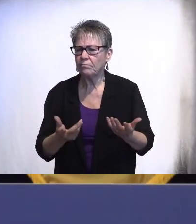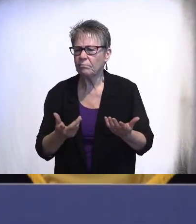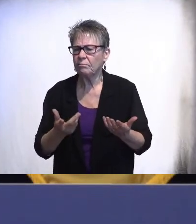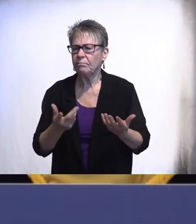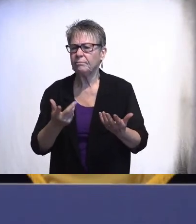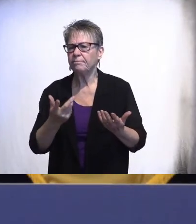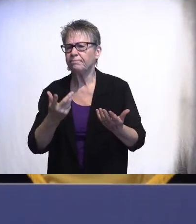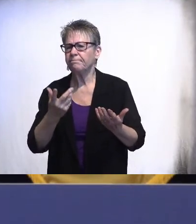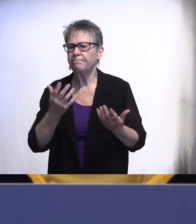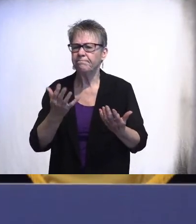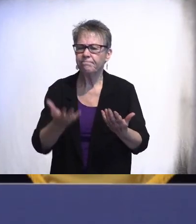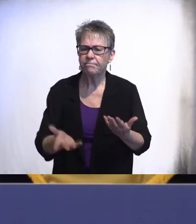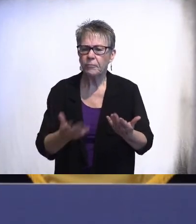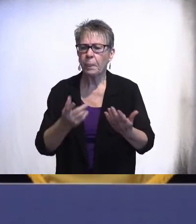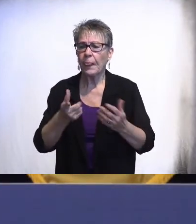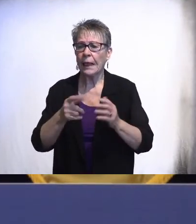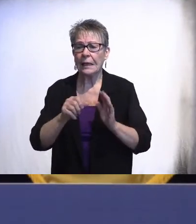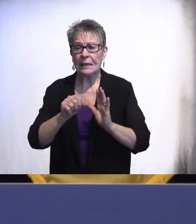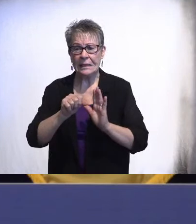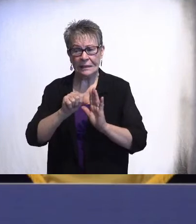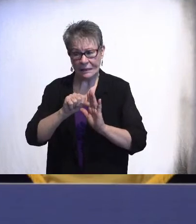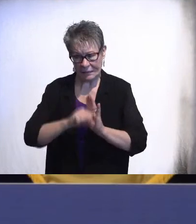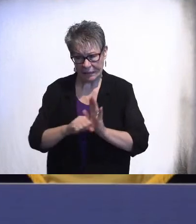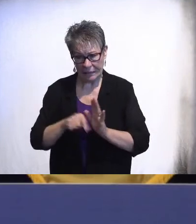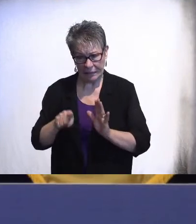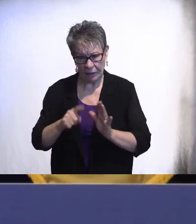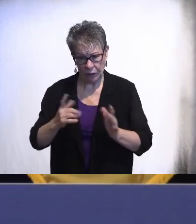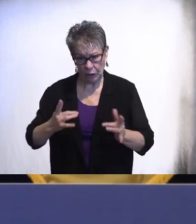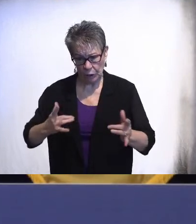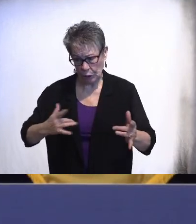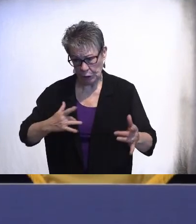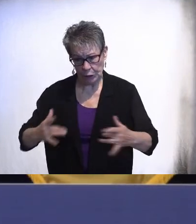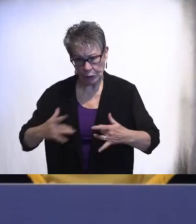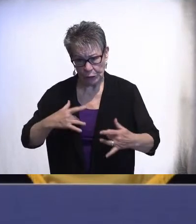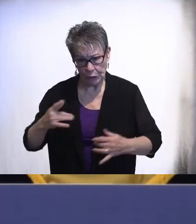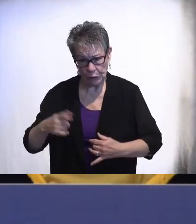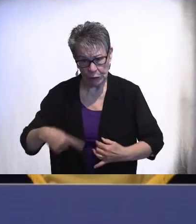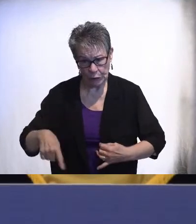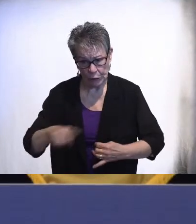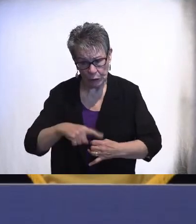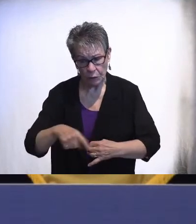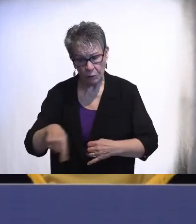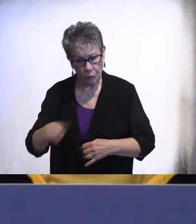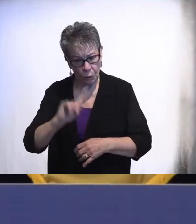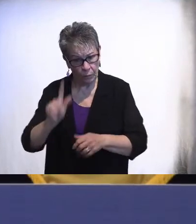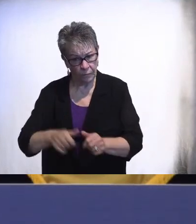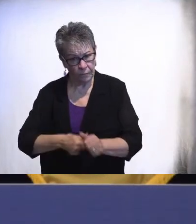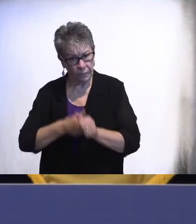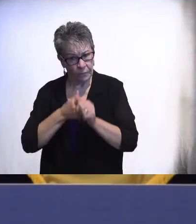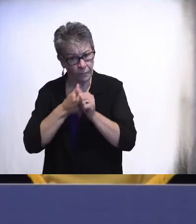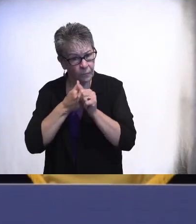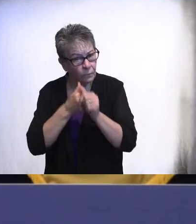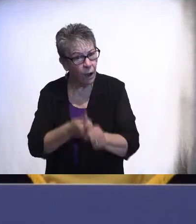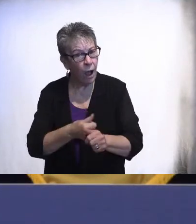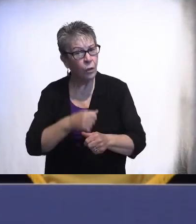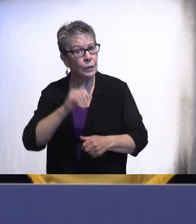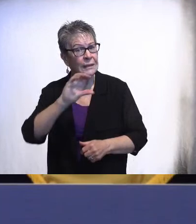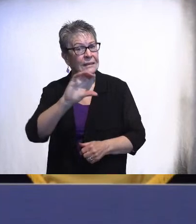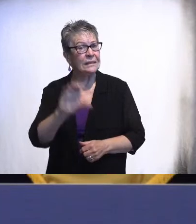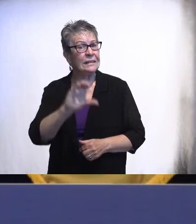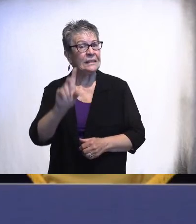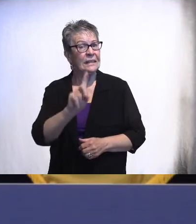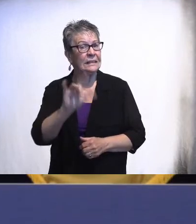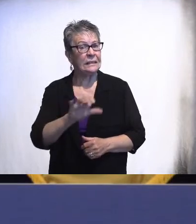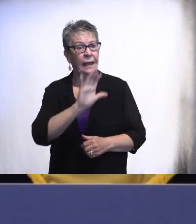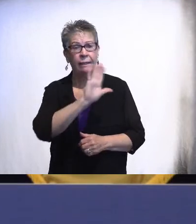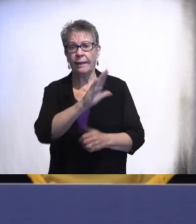concerned that their recommendation to follow CDC guidance that says children and staff who are not boosted should quarantine if exposed will lead to